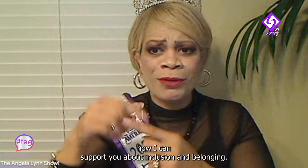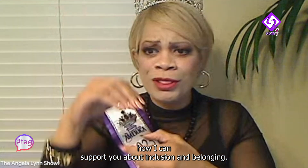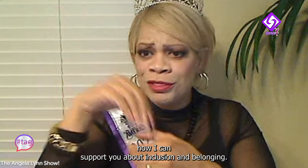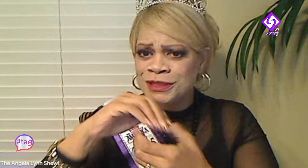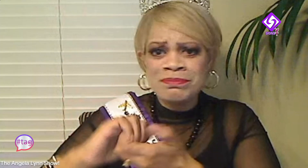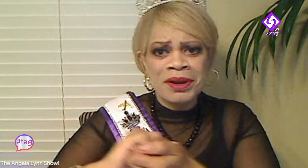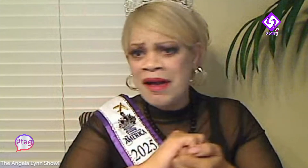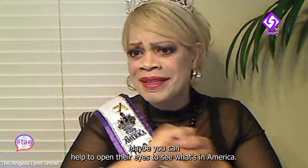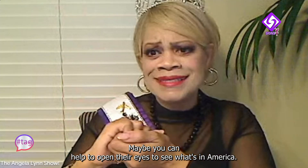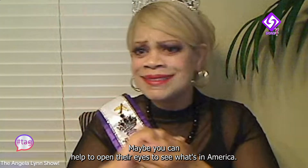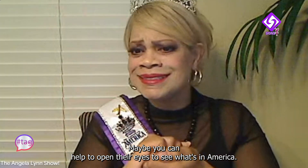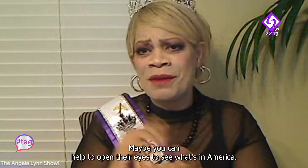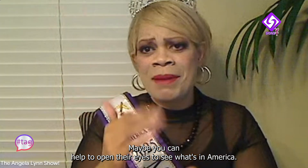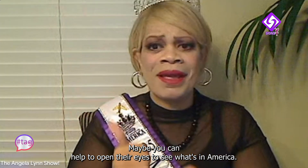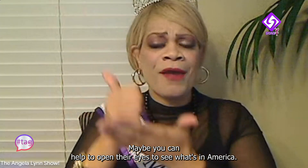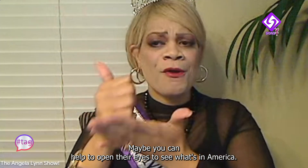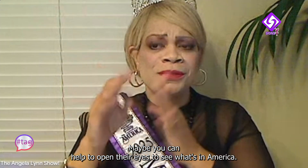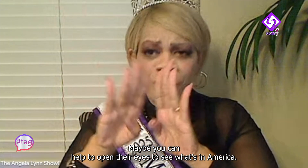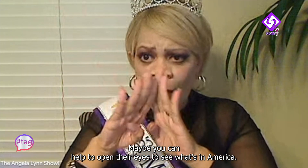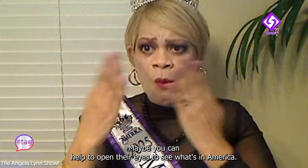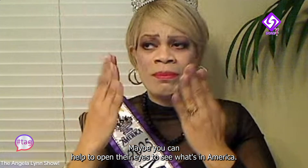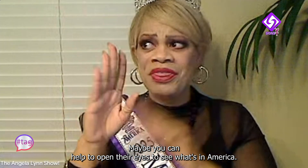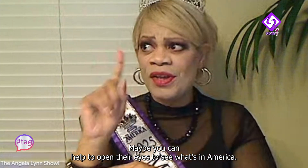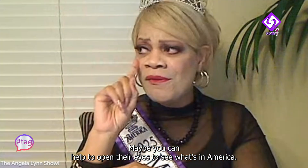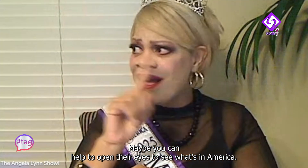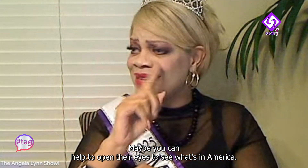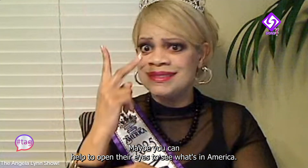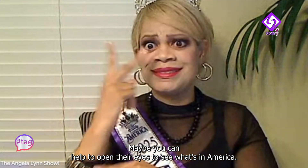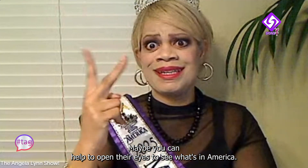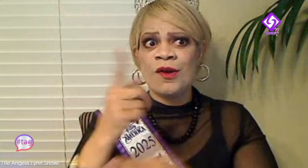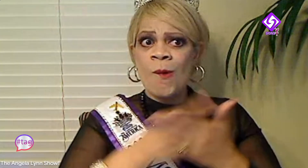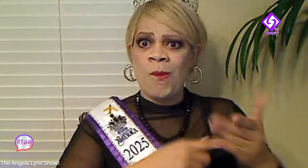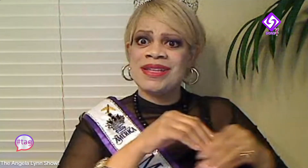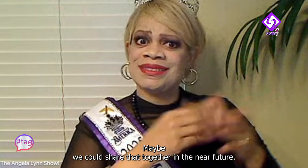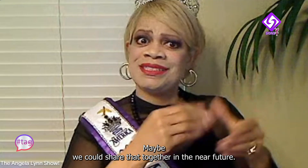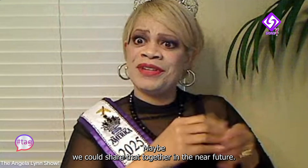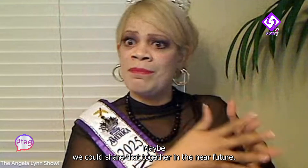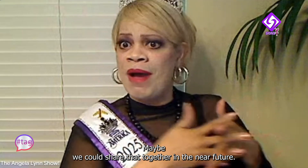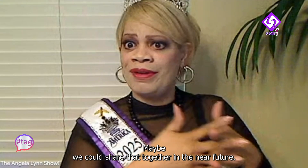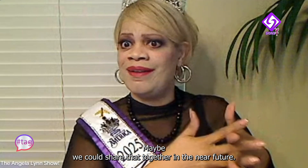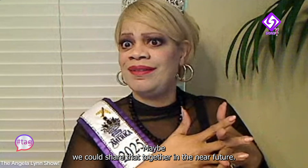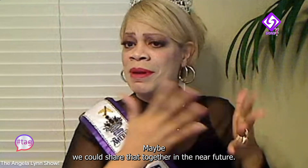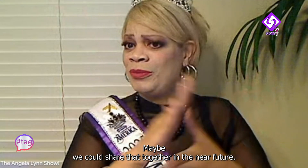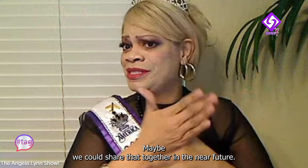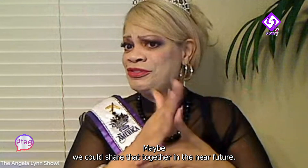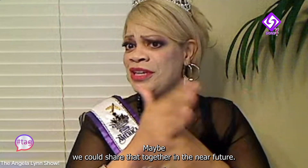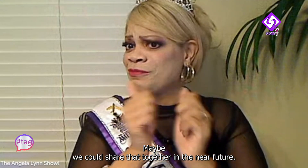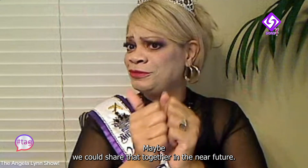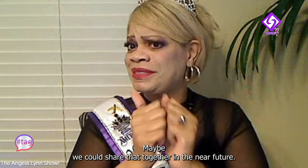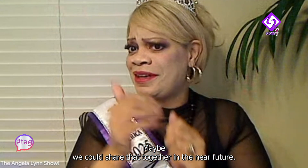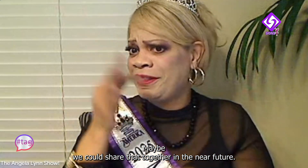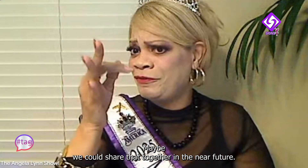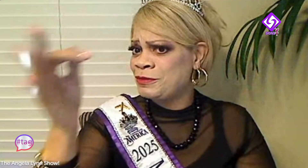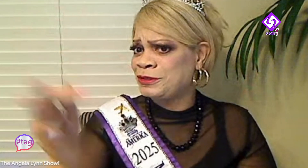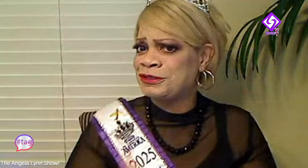and belonging. Maybe it can help to open their eyes to see what's in America. Maybe we could share that together in the